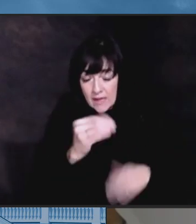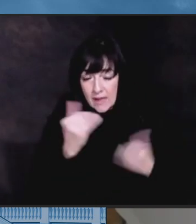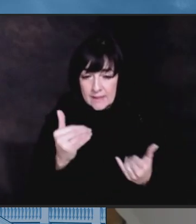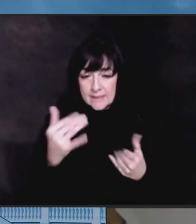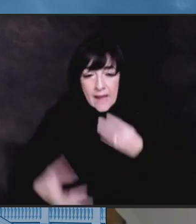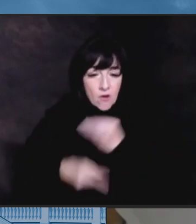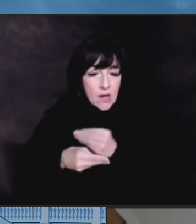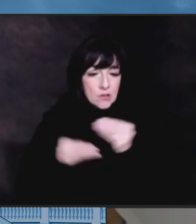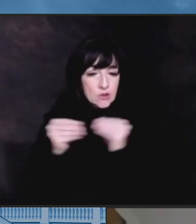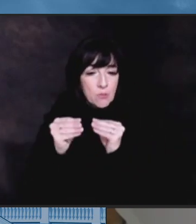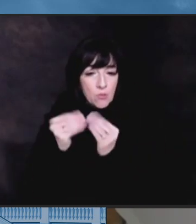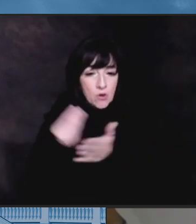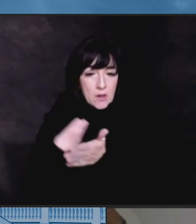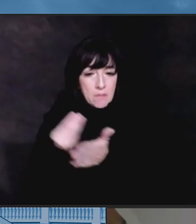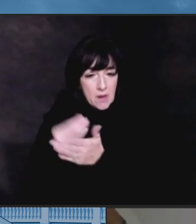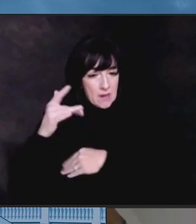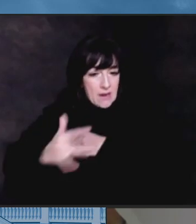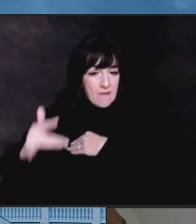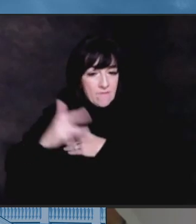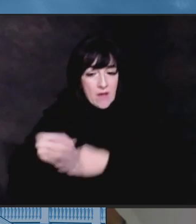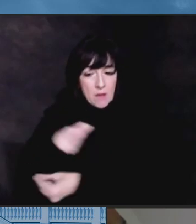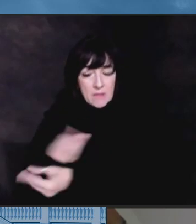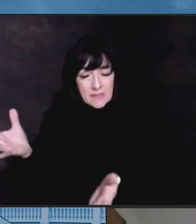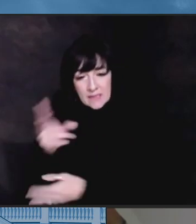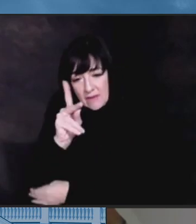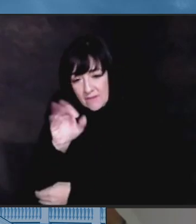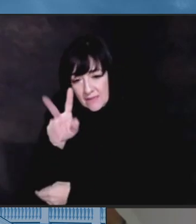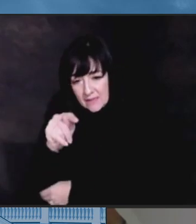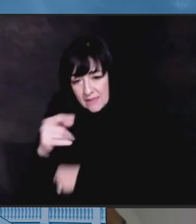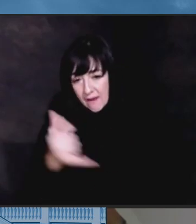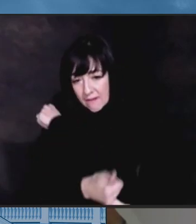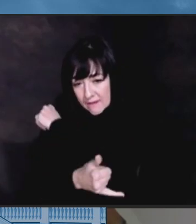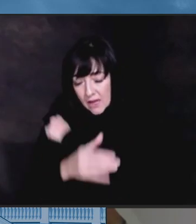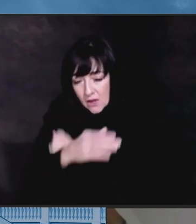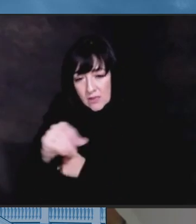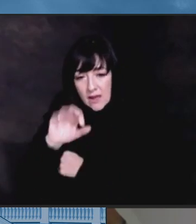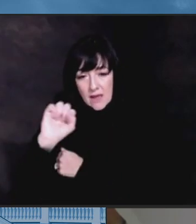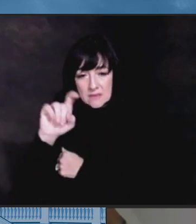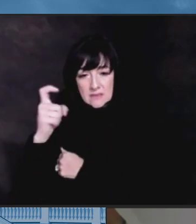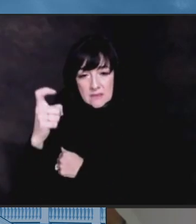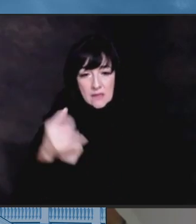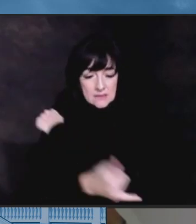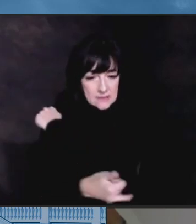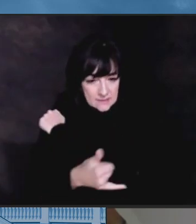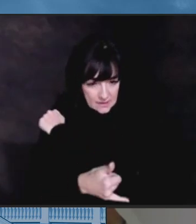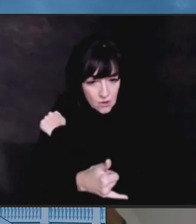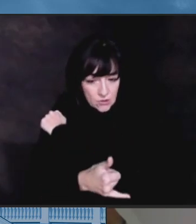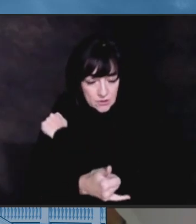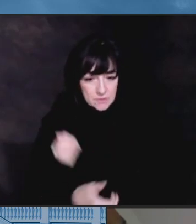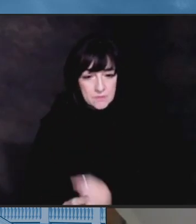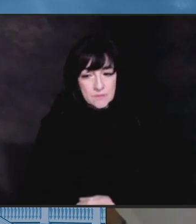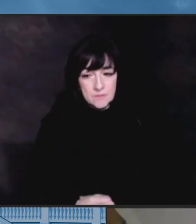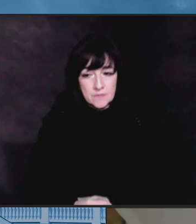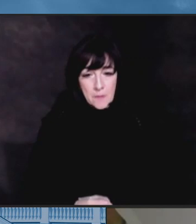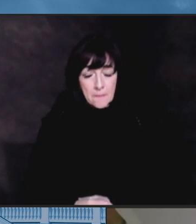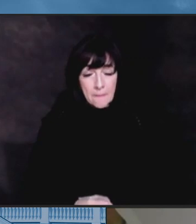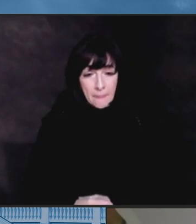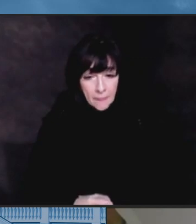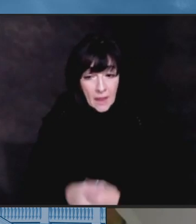additional resources available in Kent and Sussex as well. The returns that we've gotten and the support that we've been able to